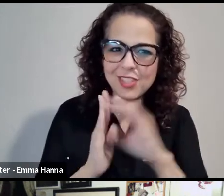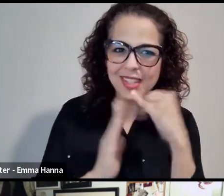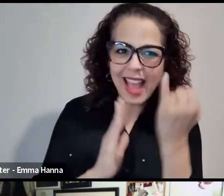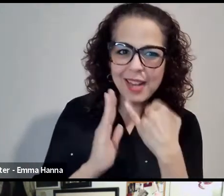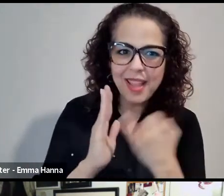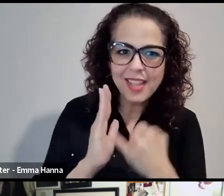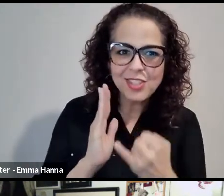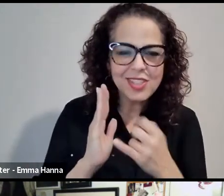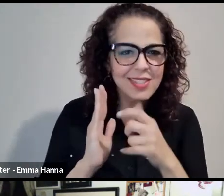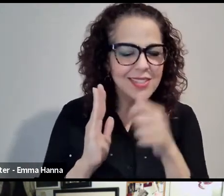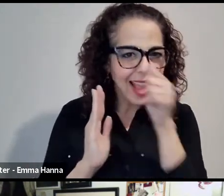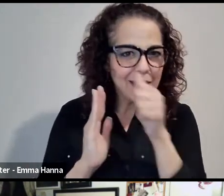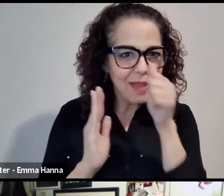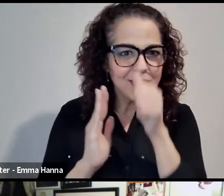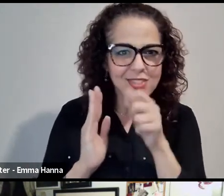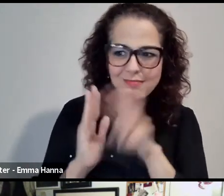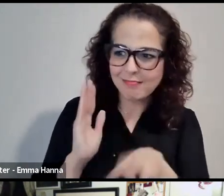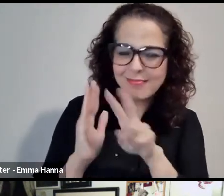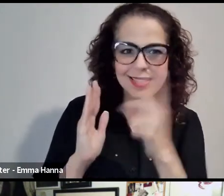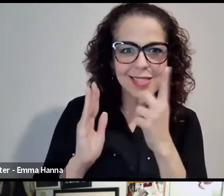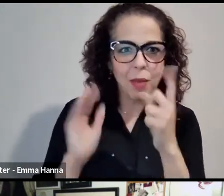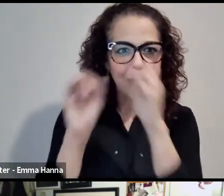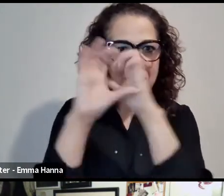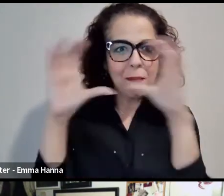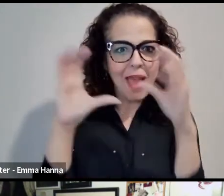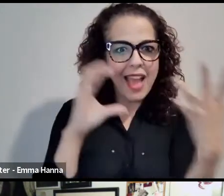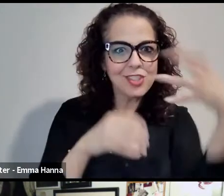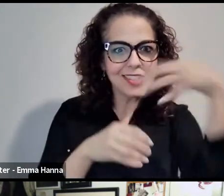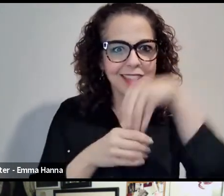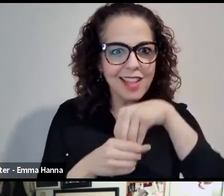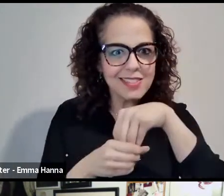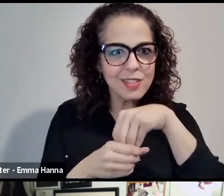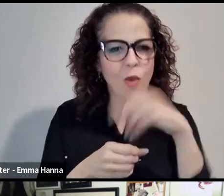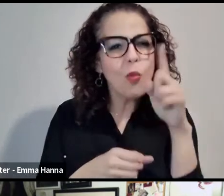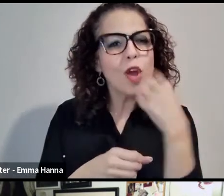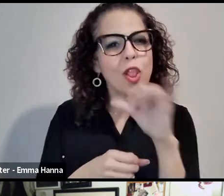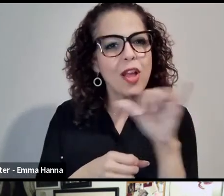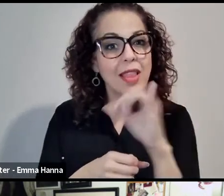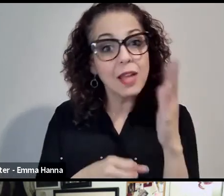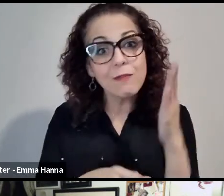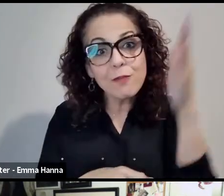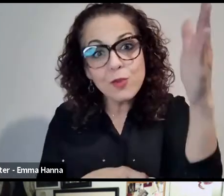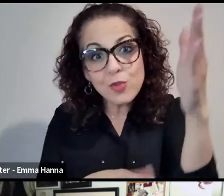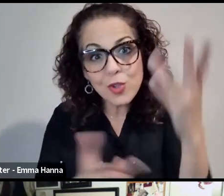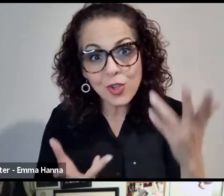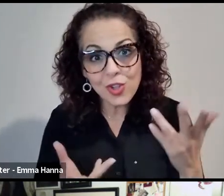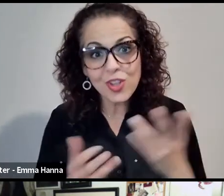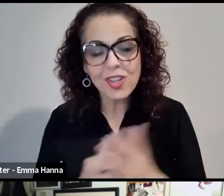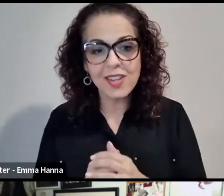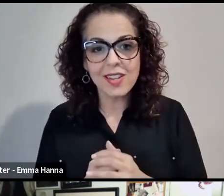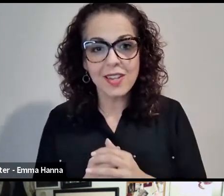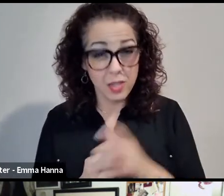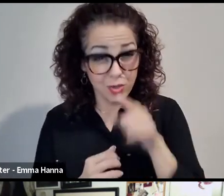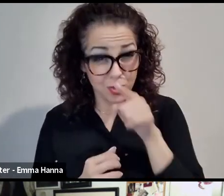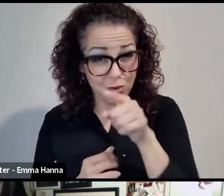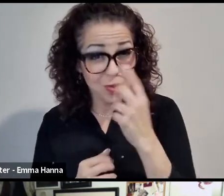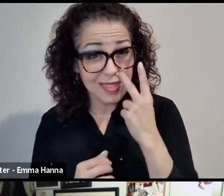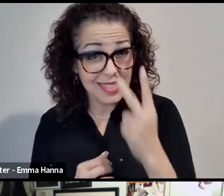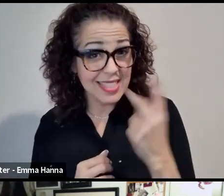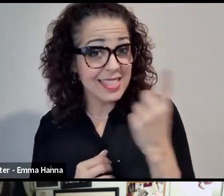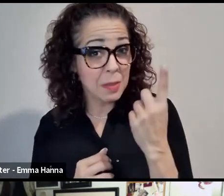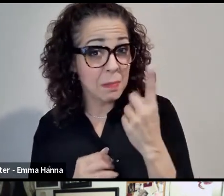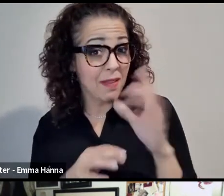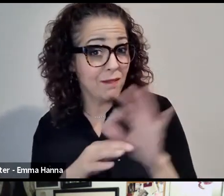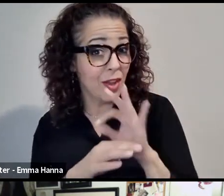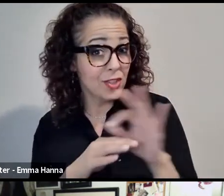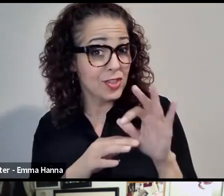saw like someone who'd imagined us into what that would look like into the future. Do you see that as being one of the functions